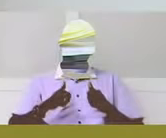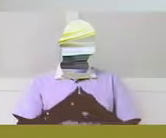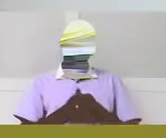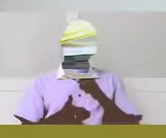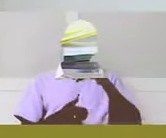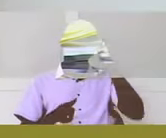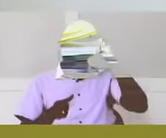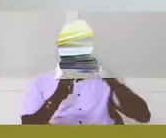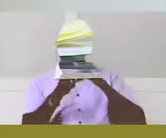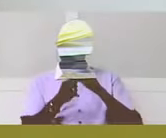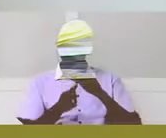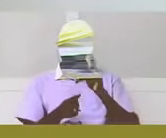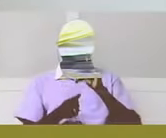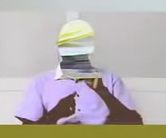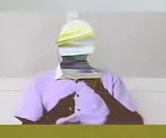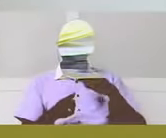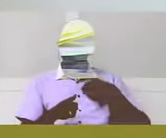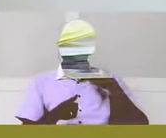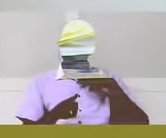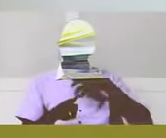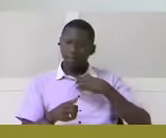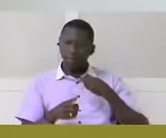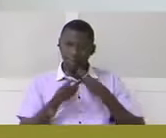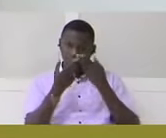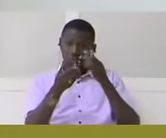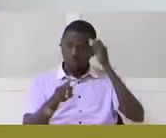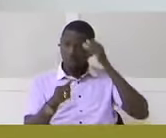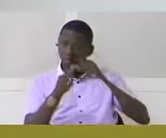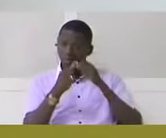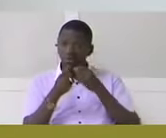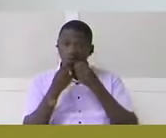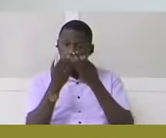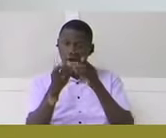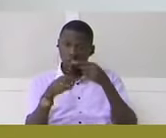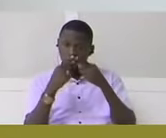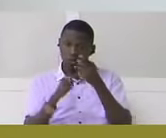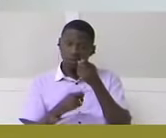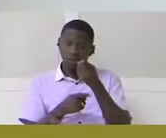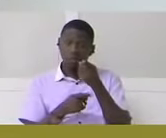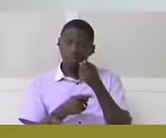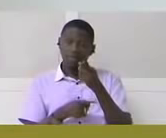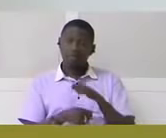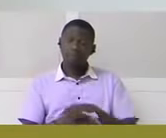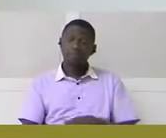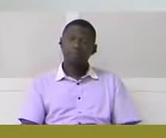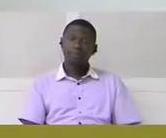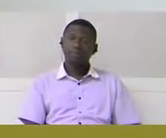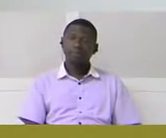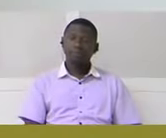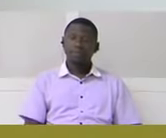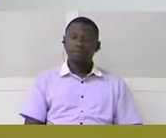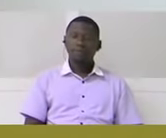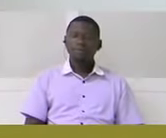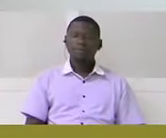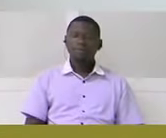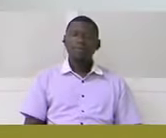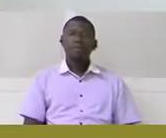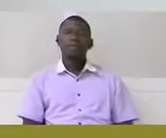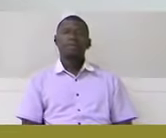Can you remember what it was, or would you like me to remind you? For hakilo samutale accident jumale wala ni laftansi hakilo